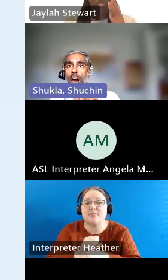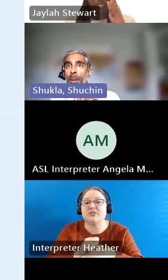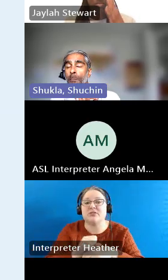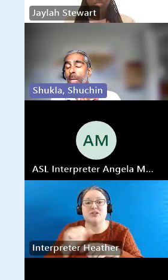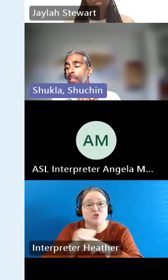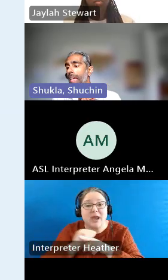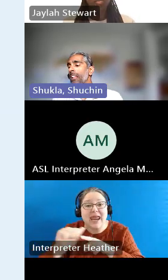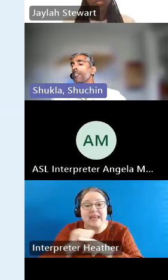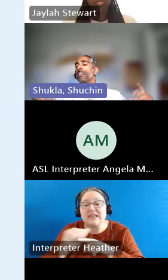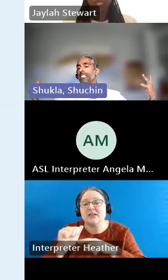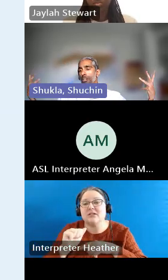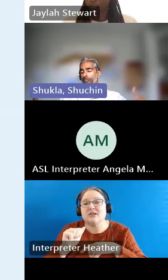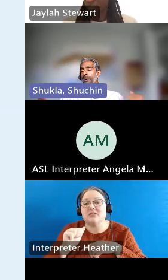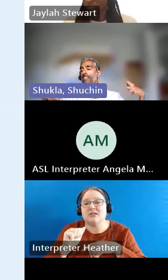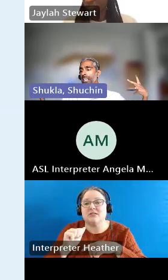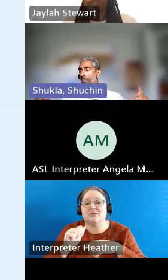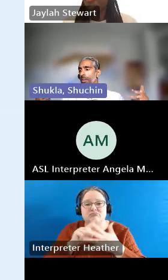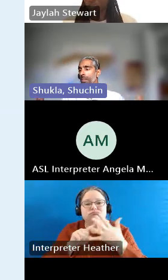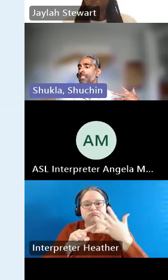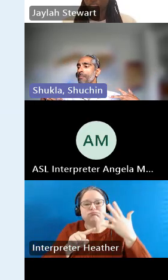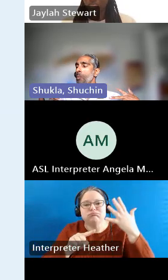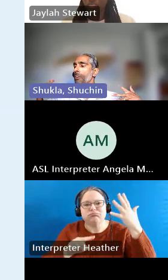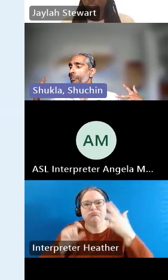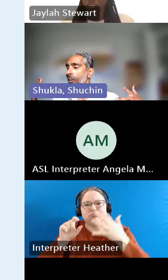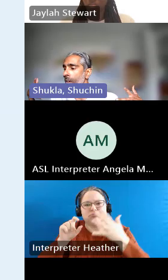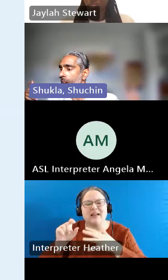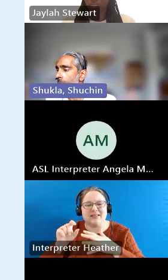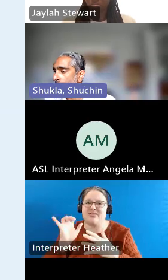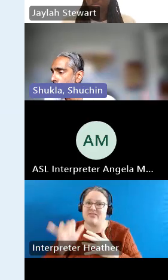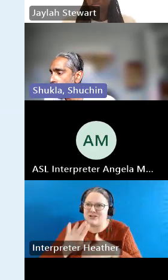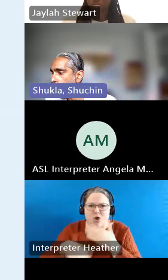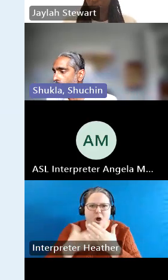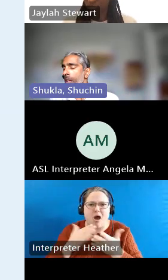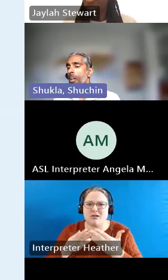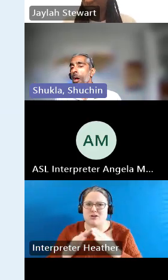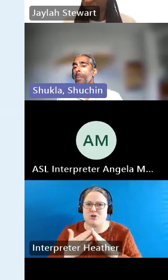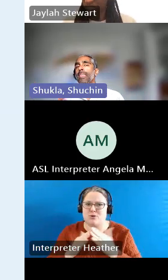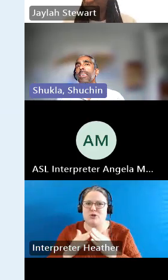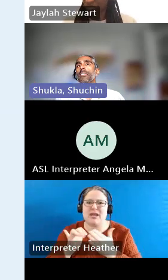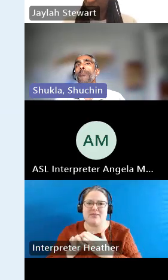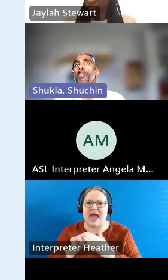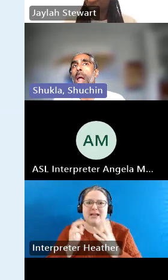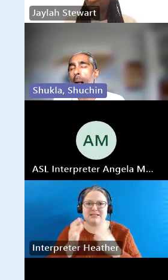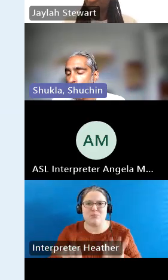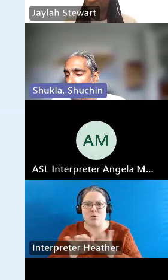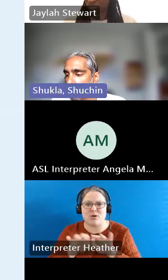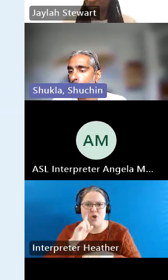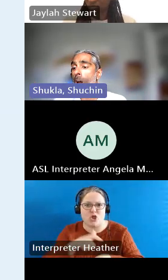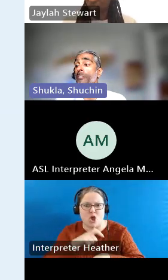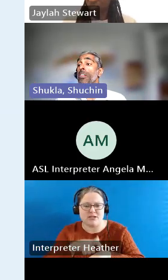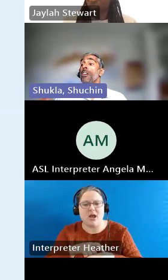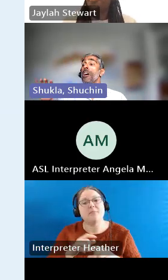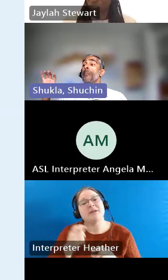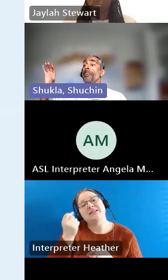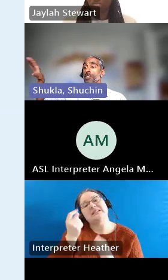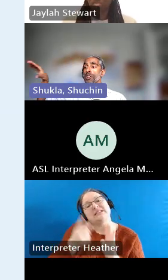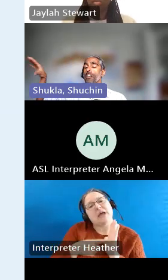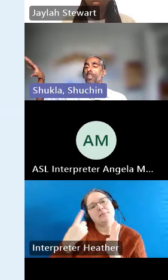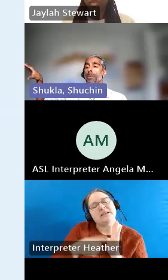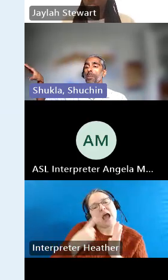training, and continue to provide that community. That's important for a long while. But I think the problem here is that we